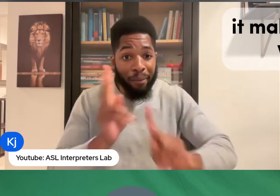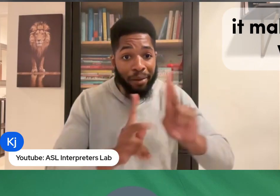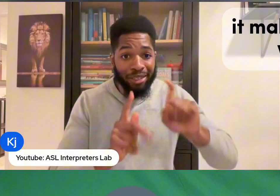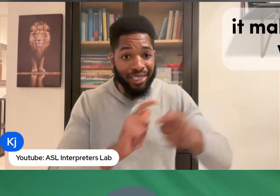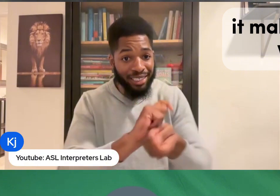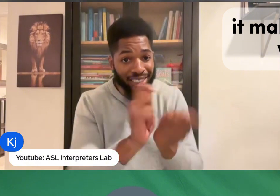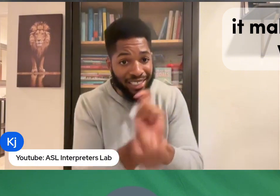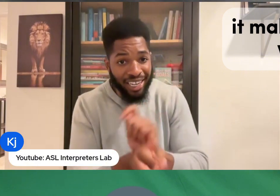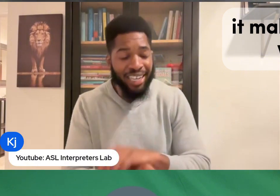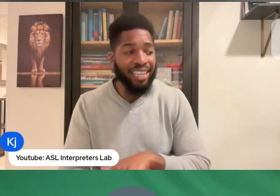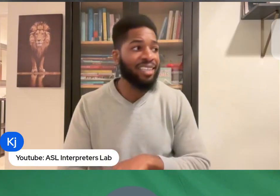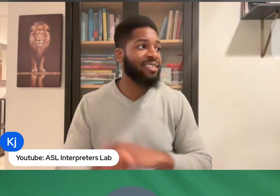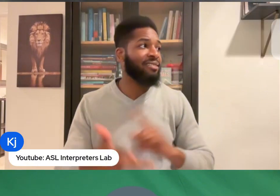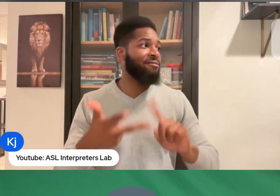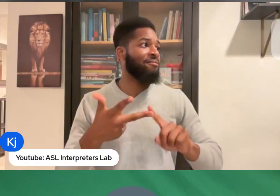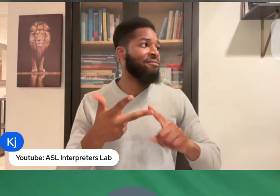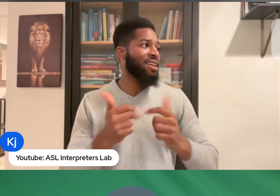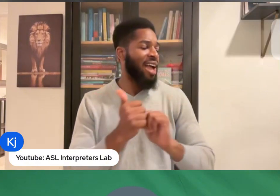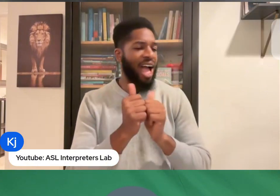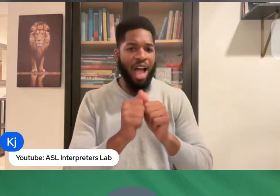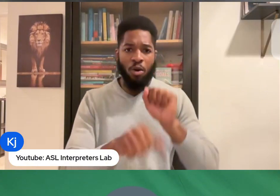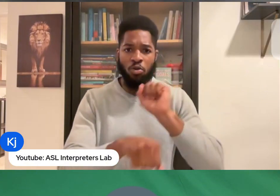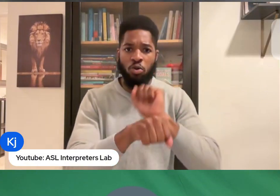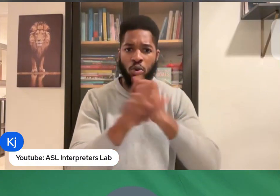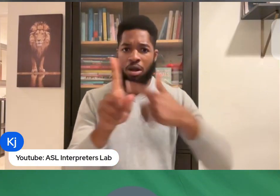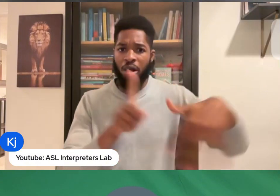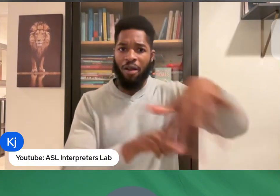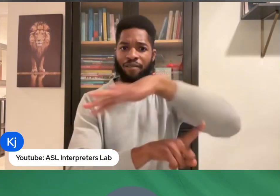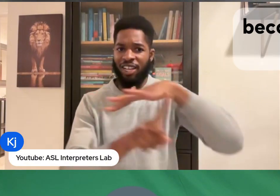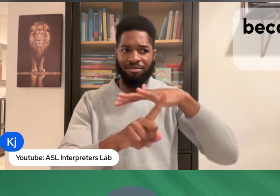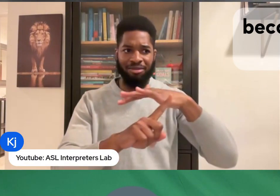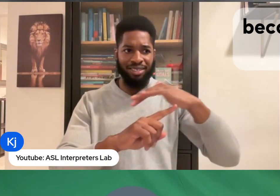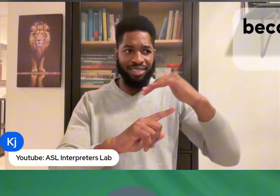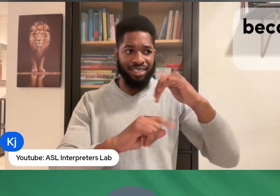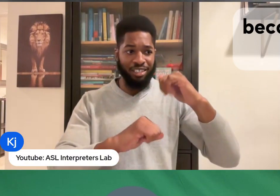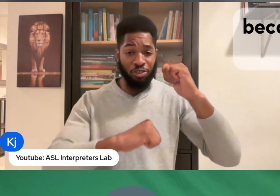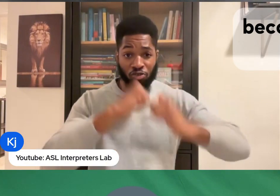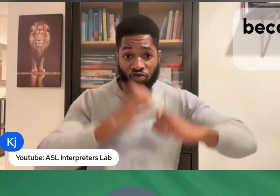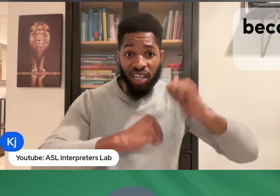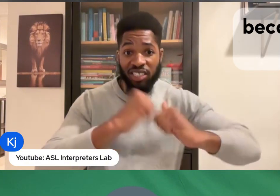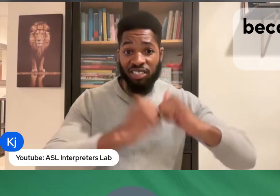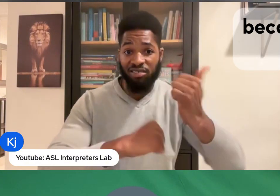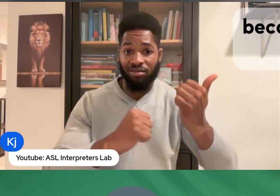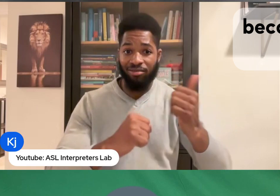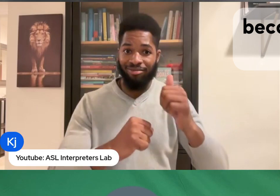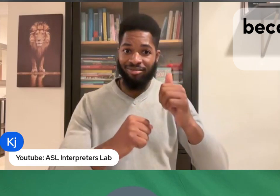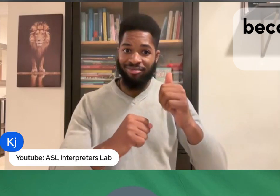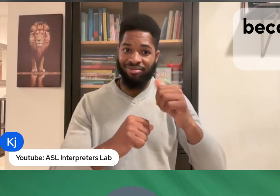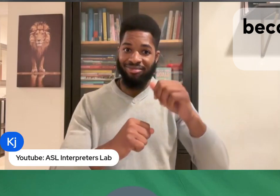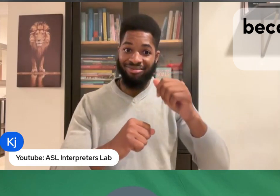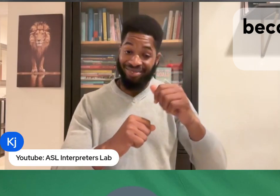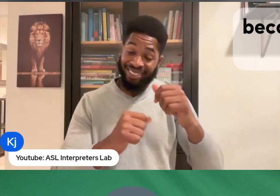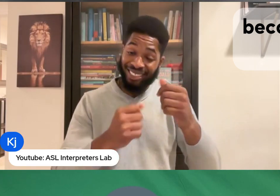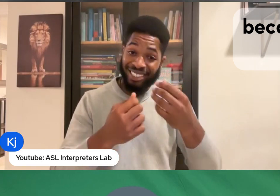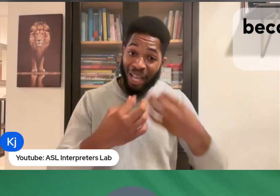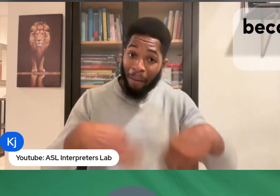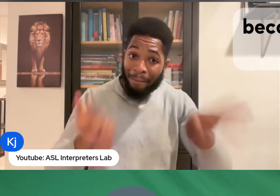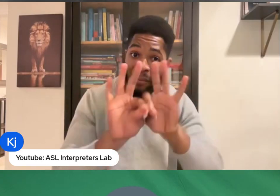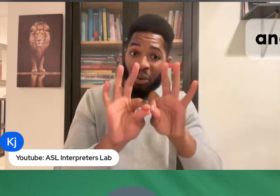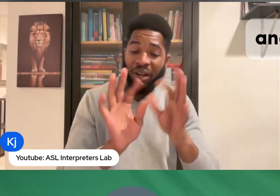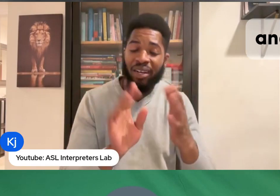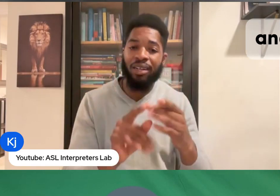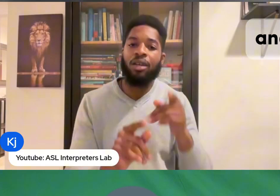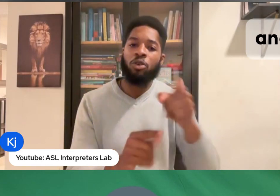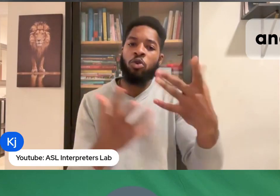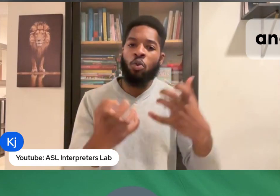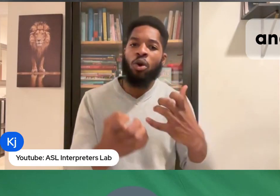is structured. Um, Critically important, because you want to maximize your human capital, and